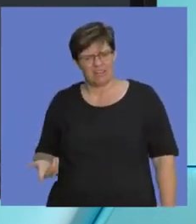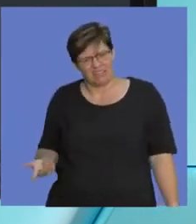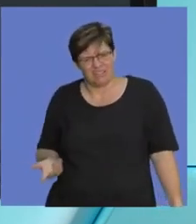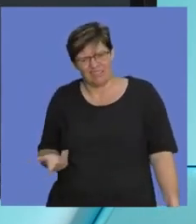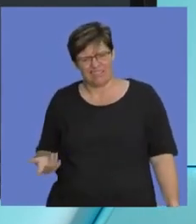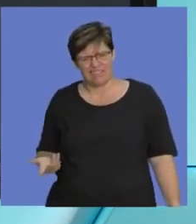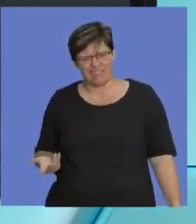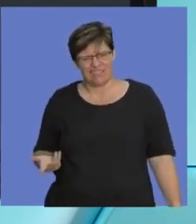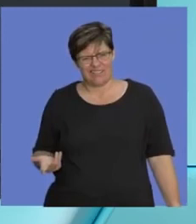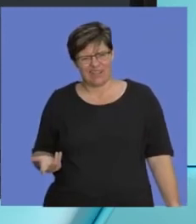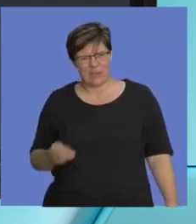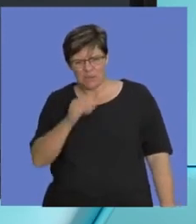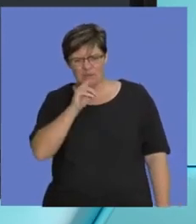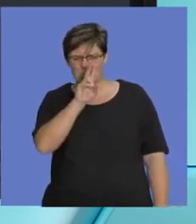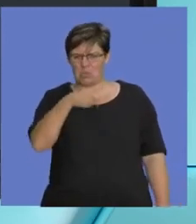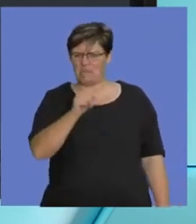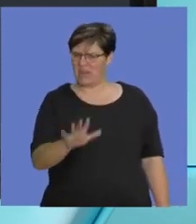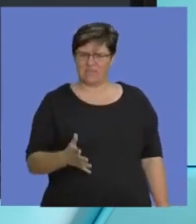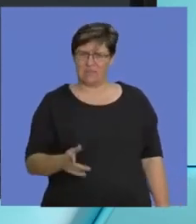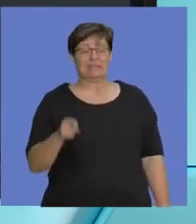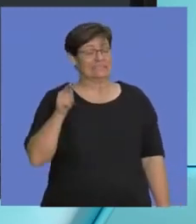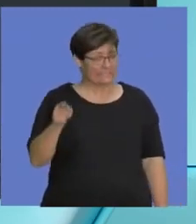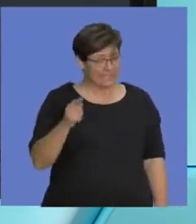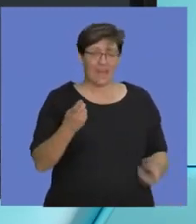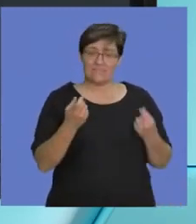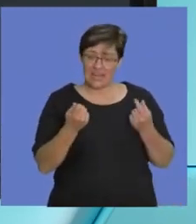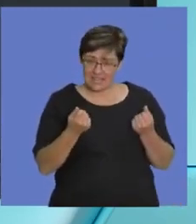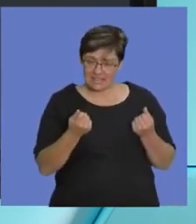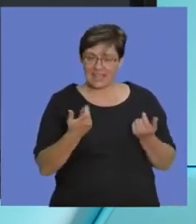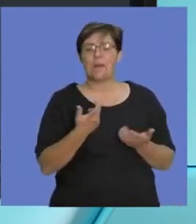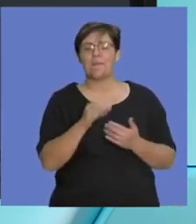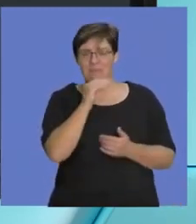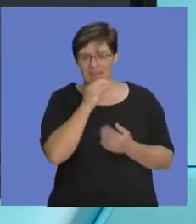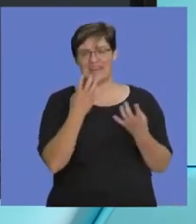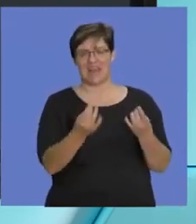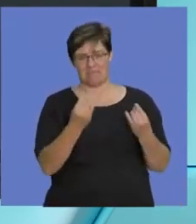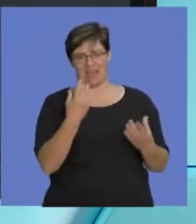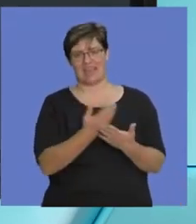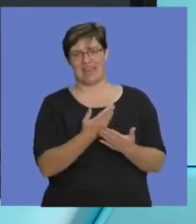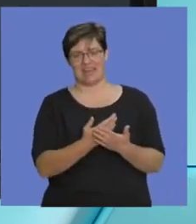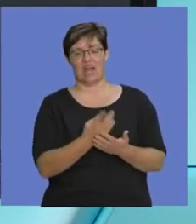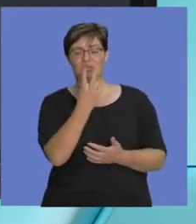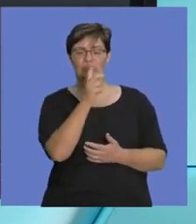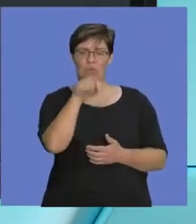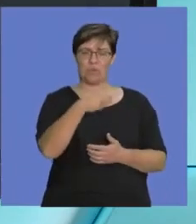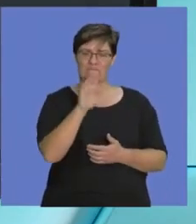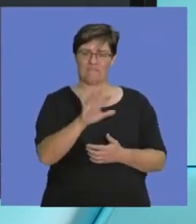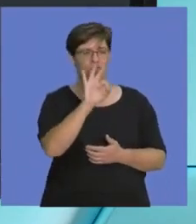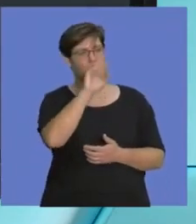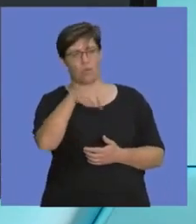is half? Because then that's what it will mean. But with this, because we're talking about numbers, if I say